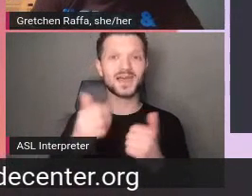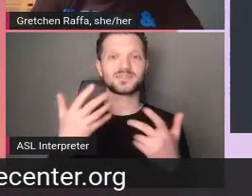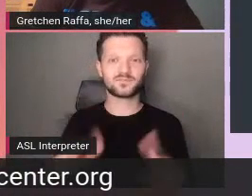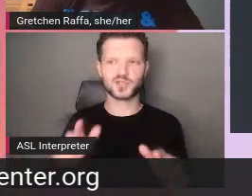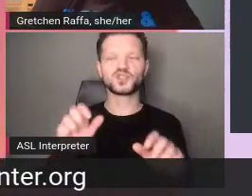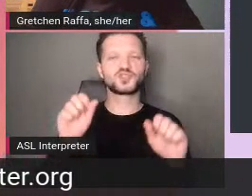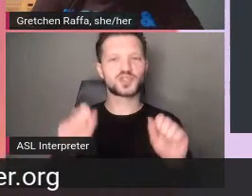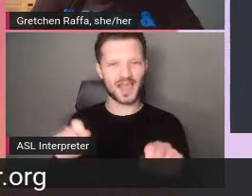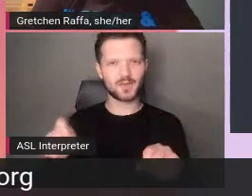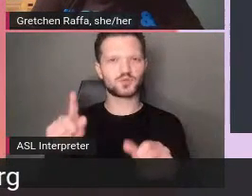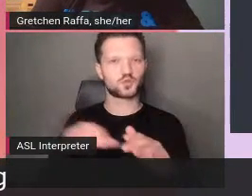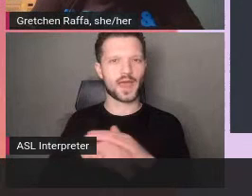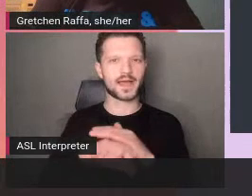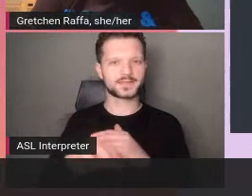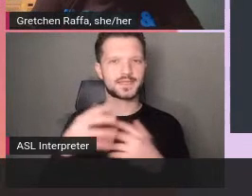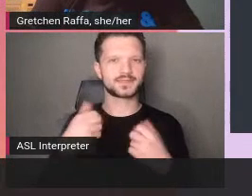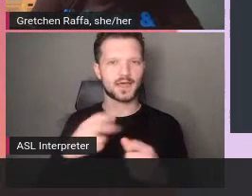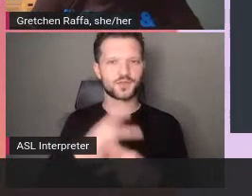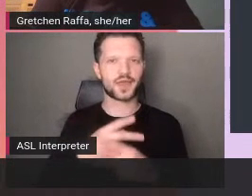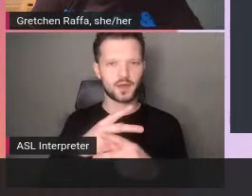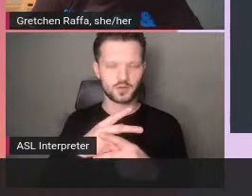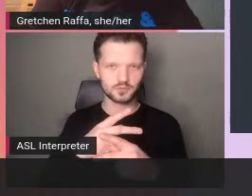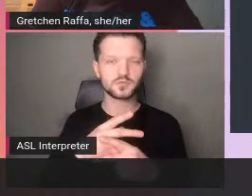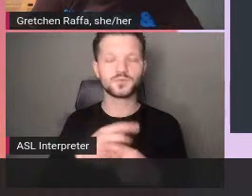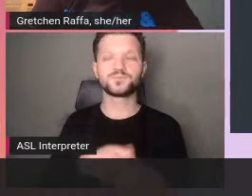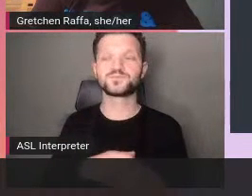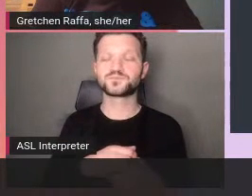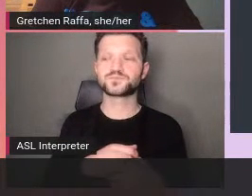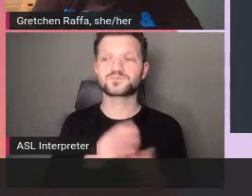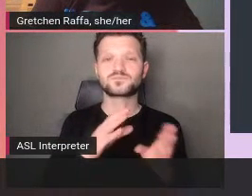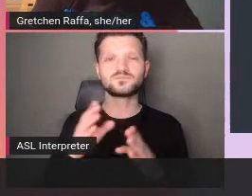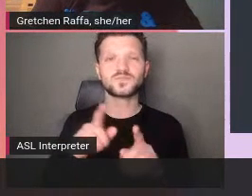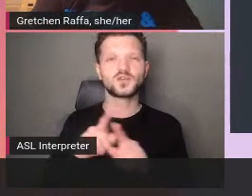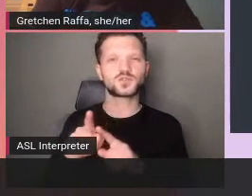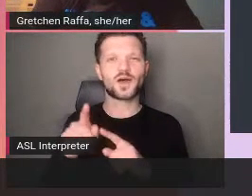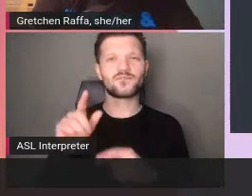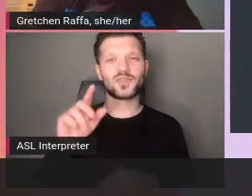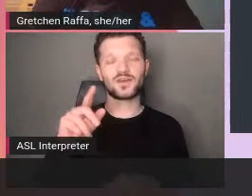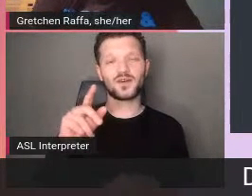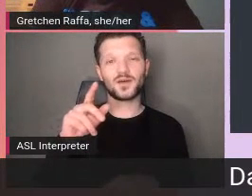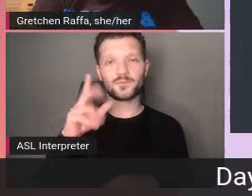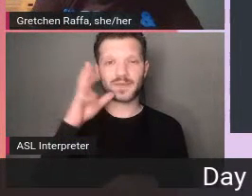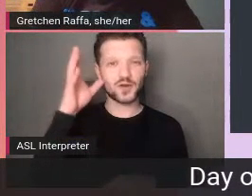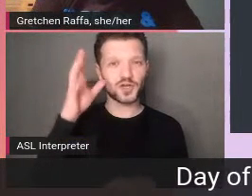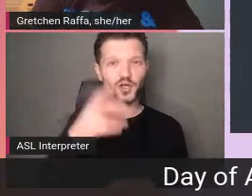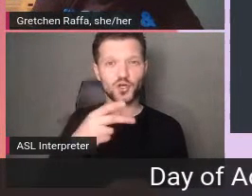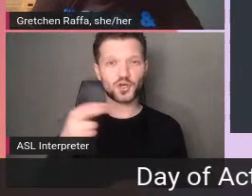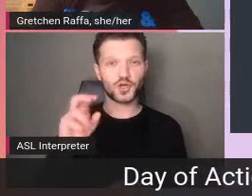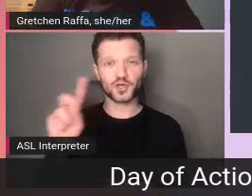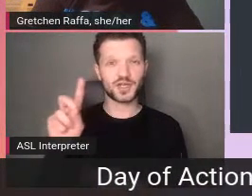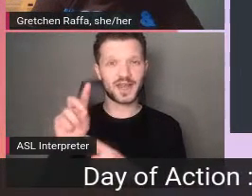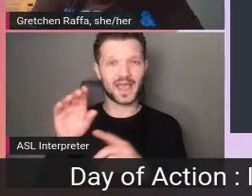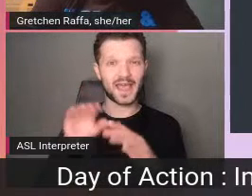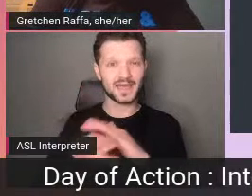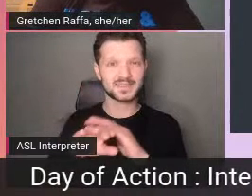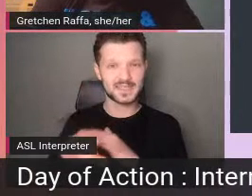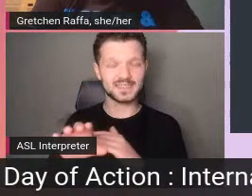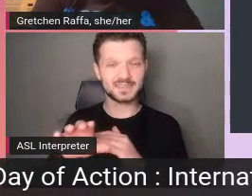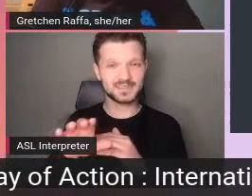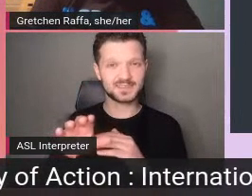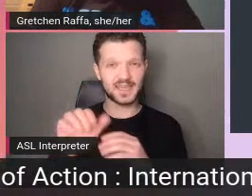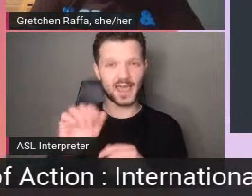bill called the Connecticut Parentage Act, which was introduced, which will ensure all children have equal access to